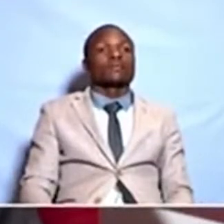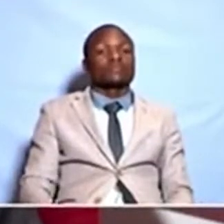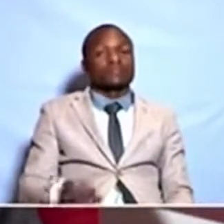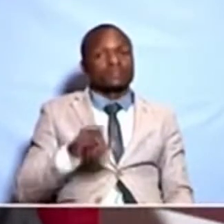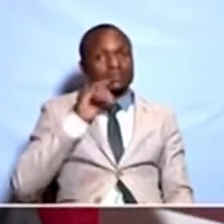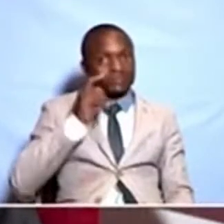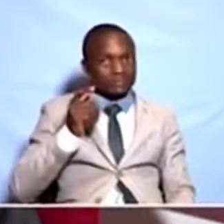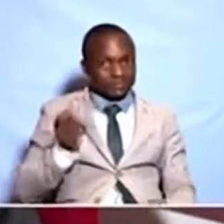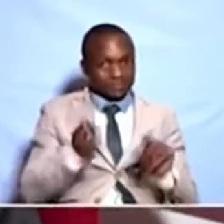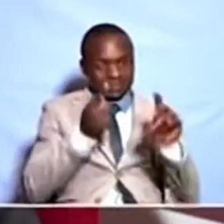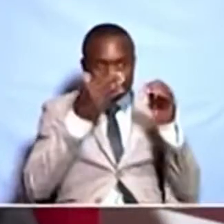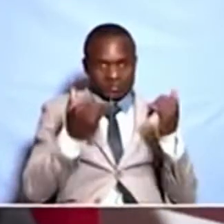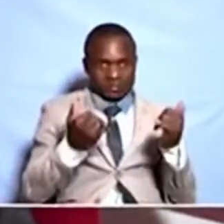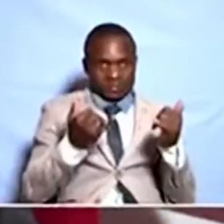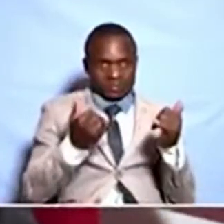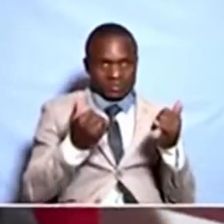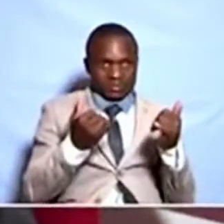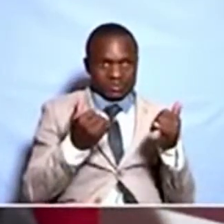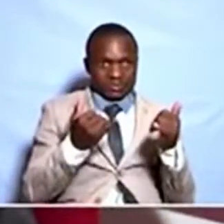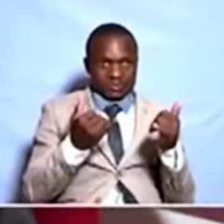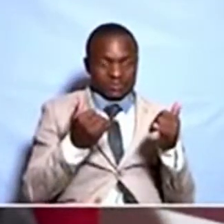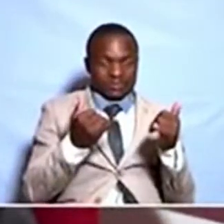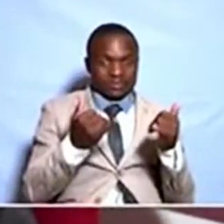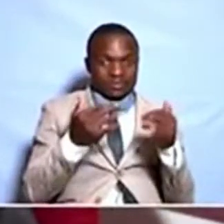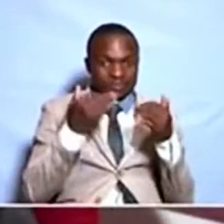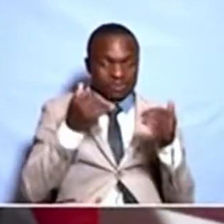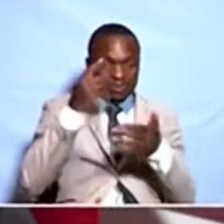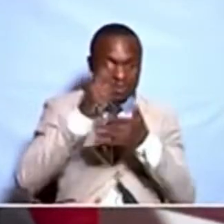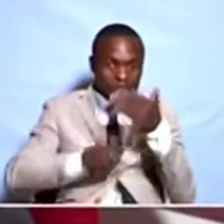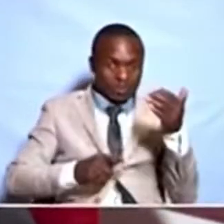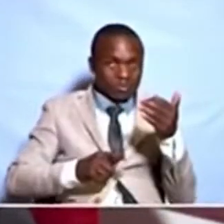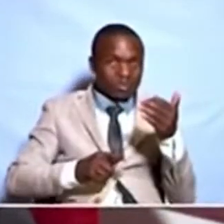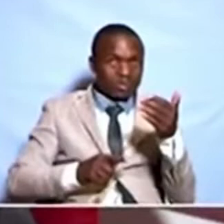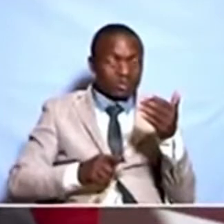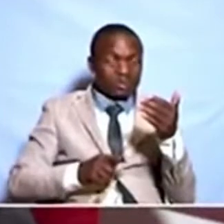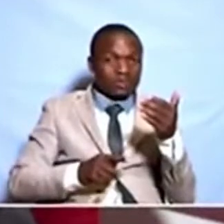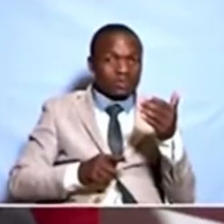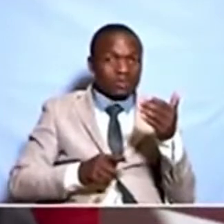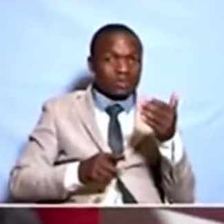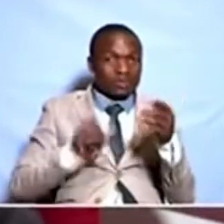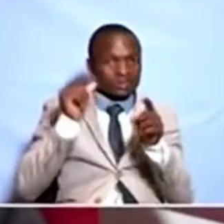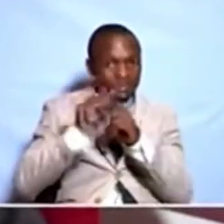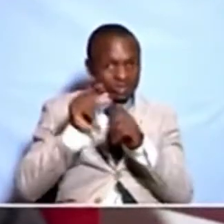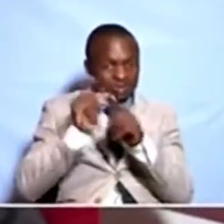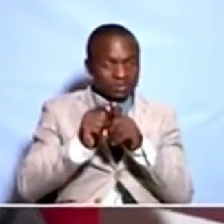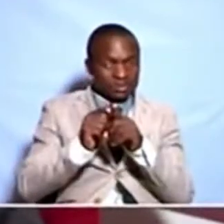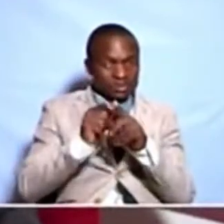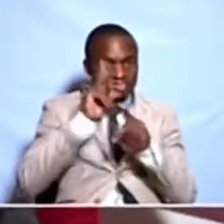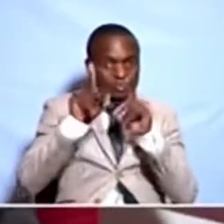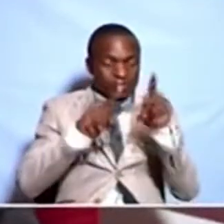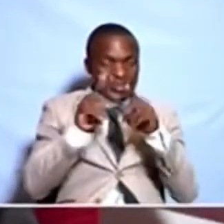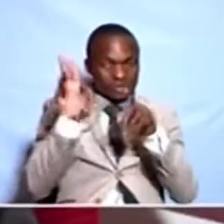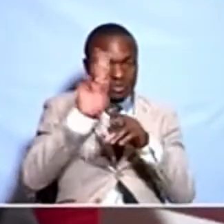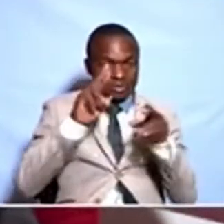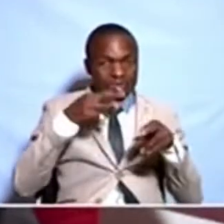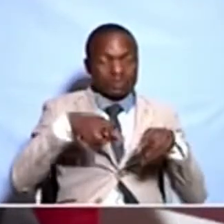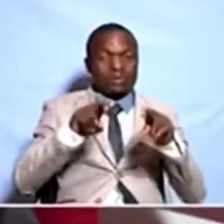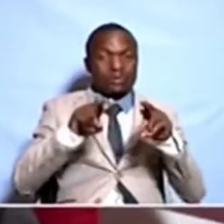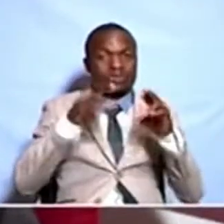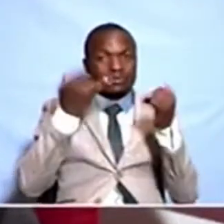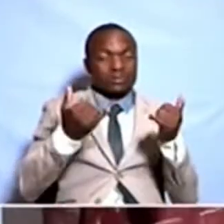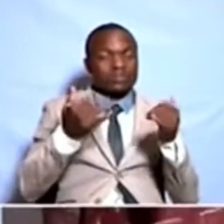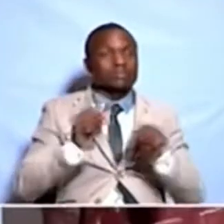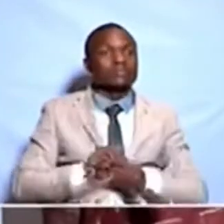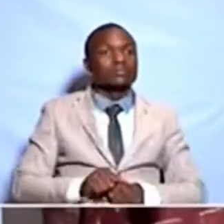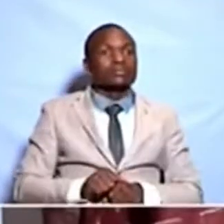go now, but we are in midweek. What is a call for motorists on our roads as we get into the weekend as well? Okay,